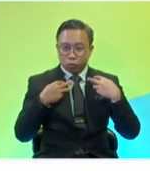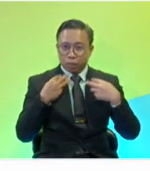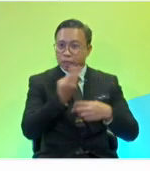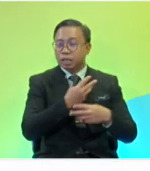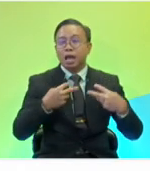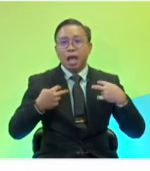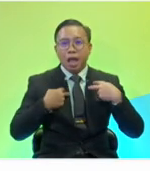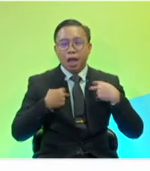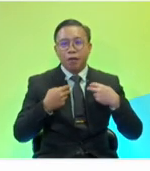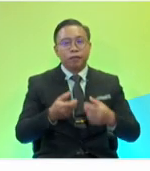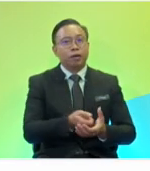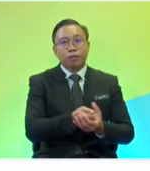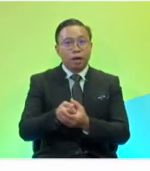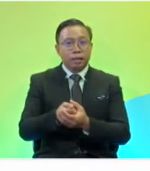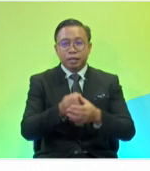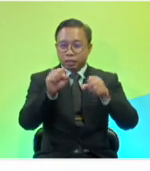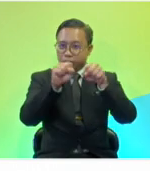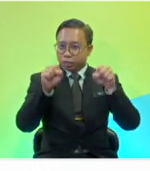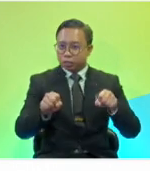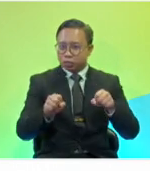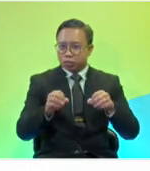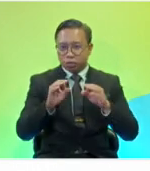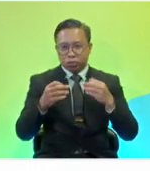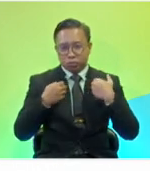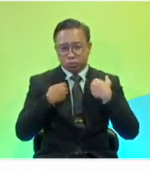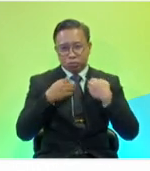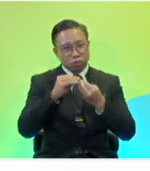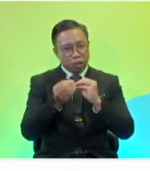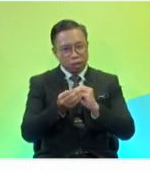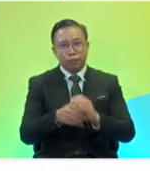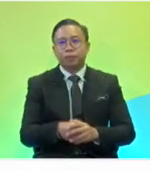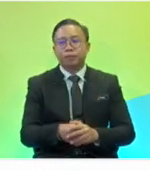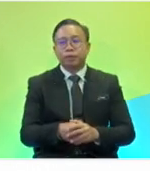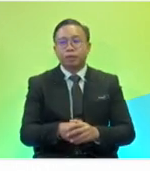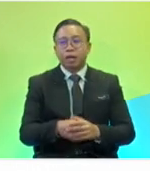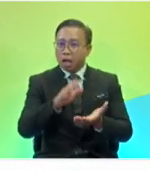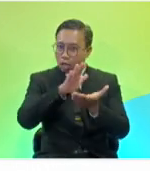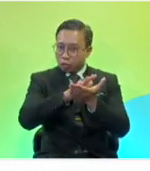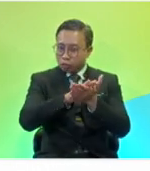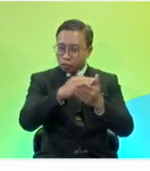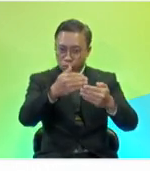any emergency, we can call them. We also have schools nearby,